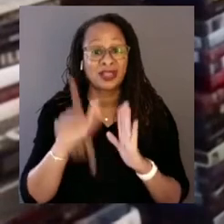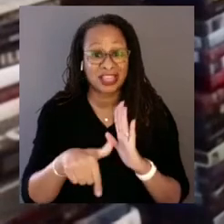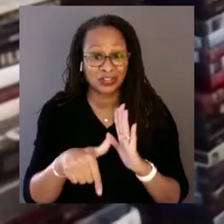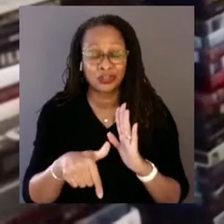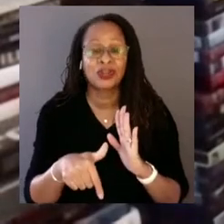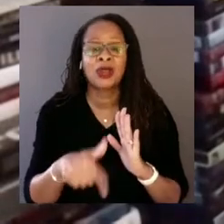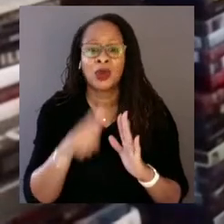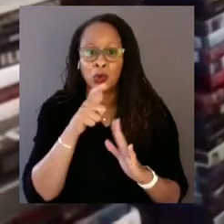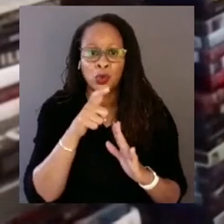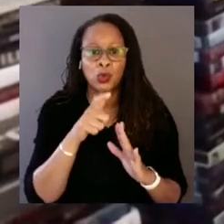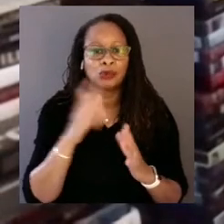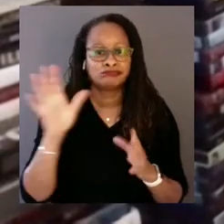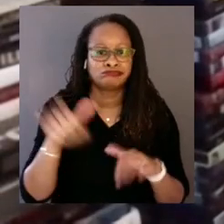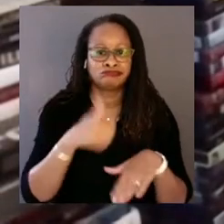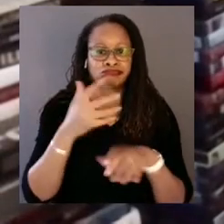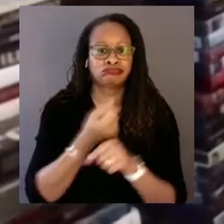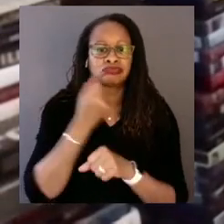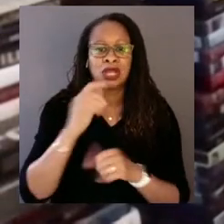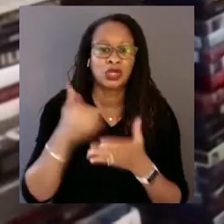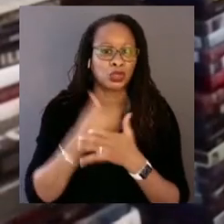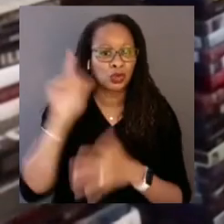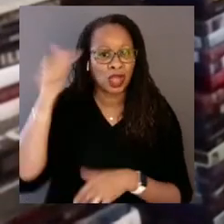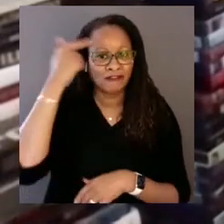or if you have new governors, right? If your governors